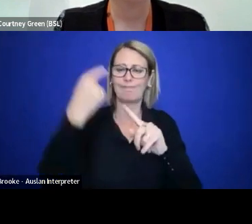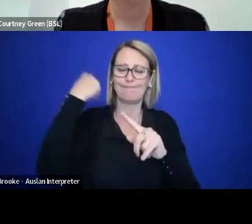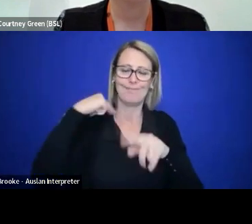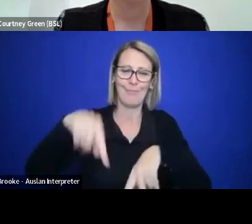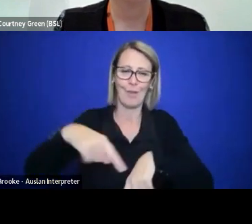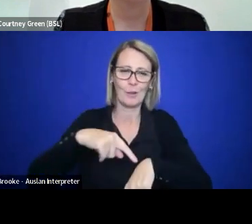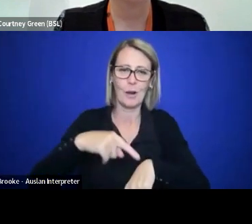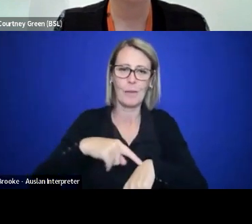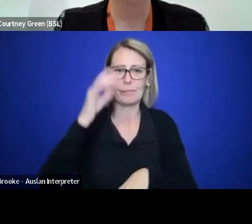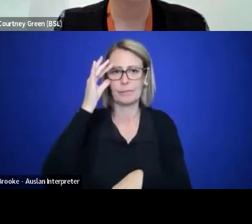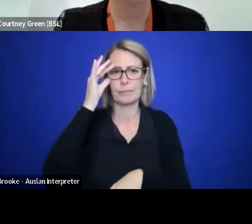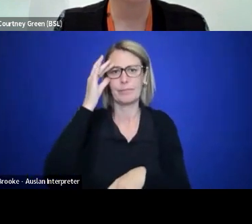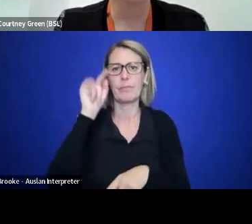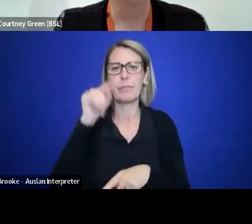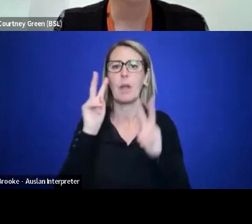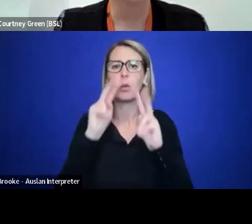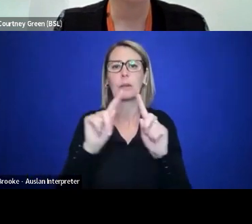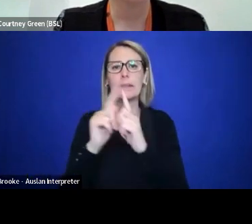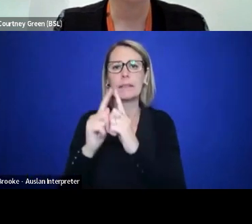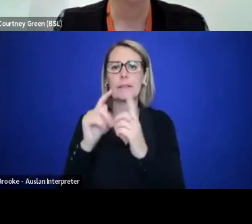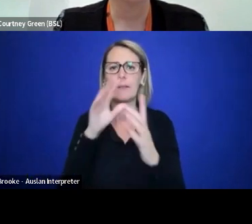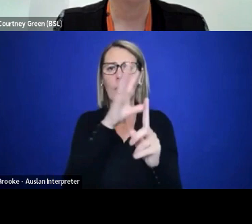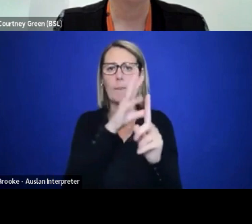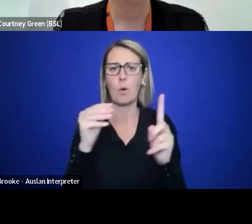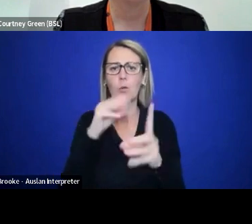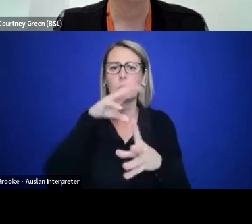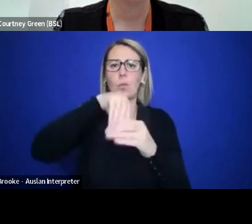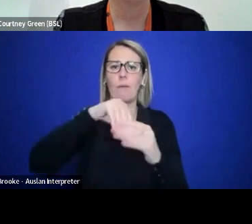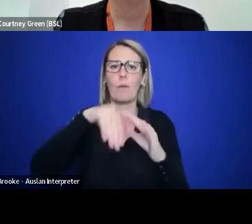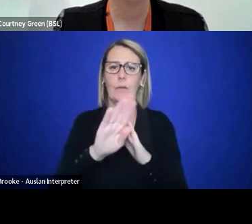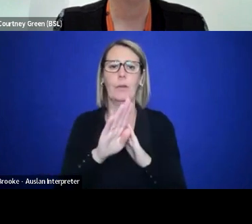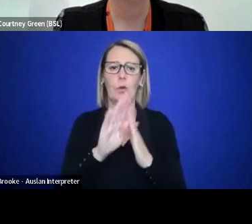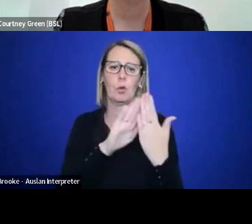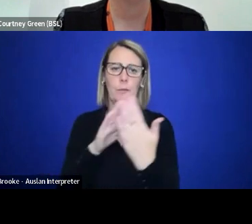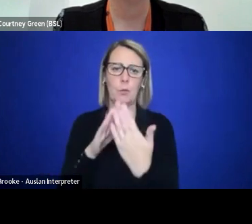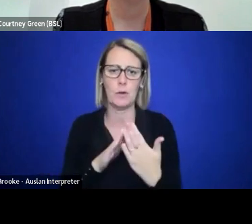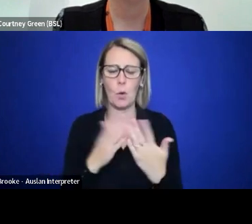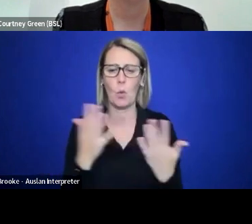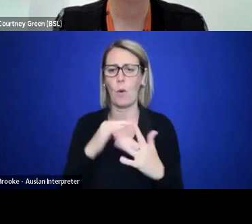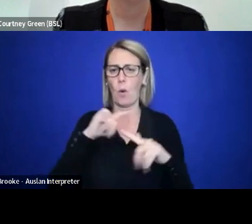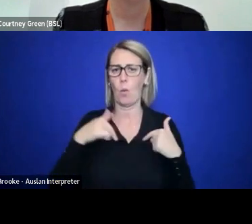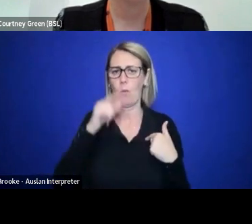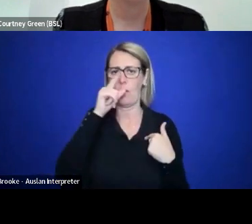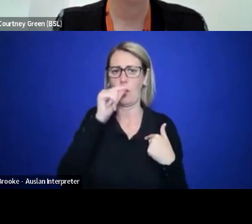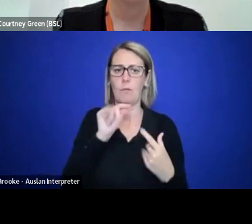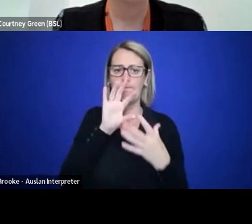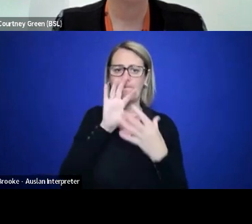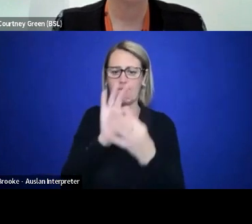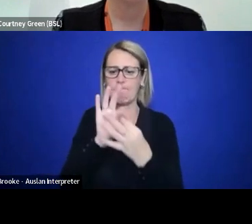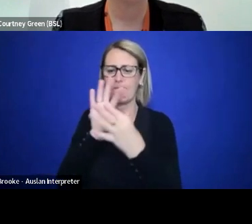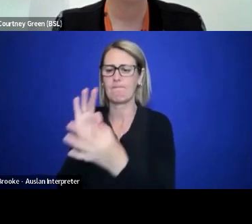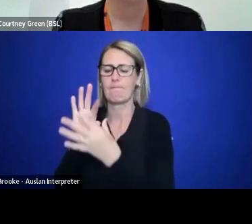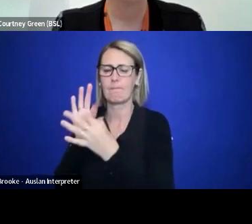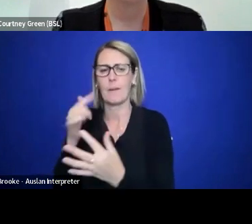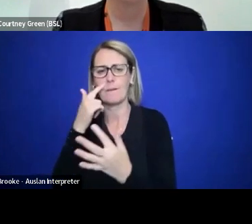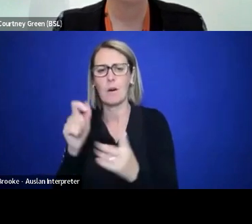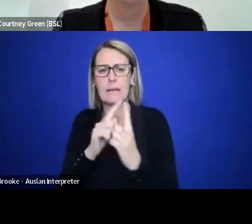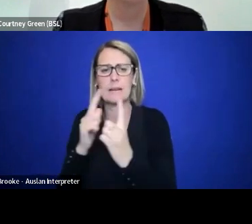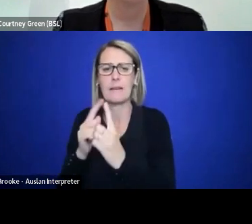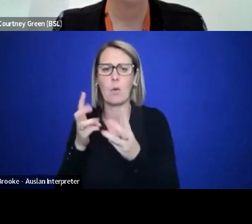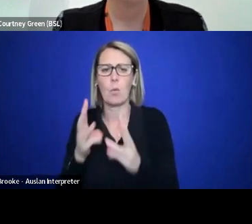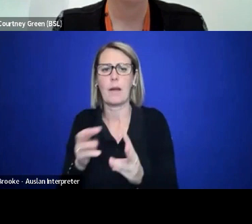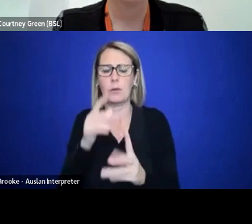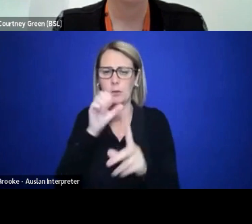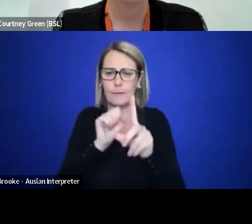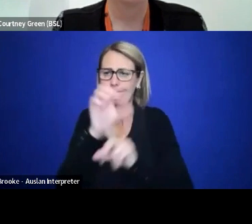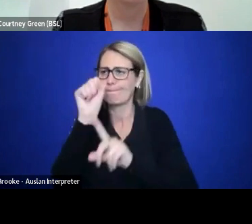and just looking at different models within the community where we could find ways to capture the